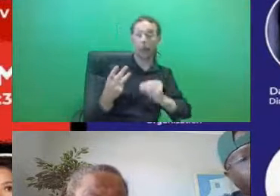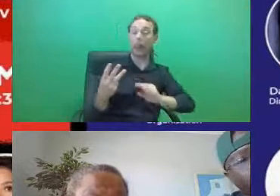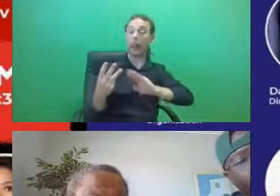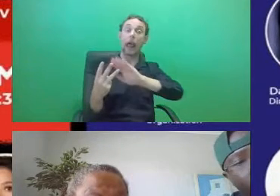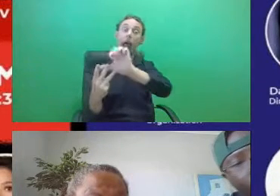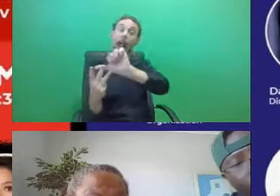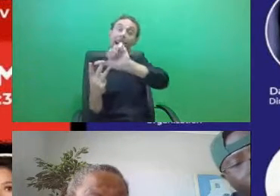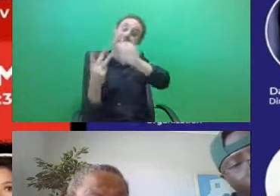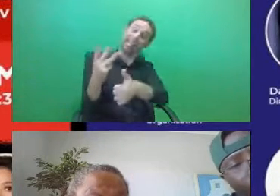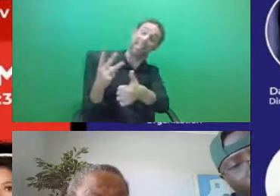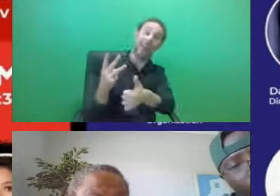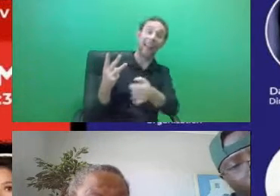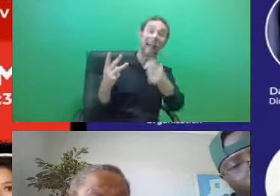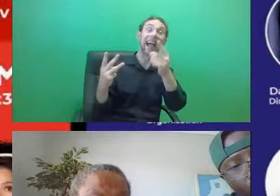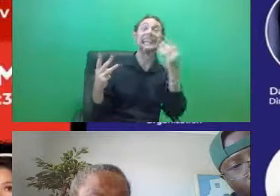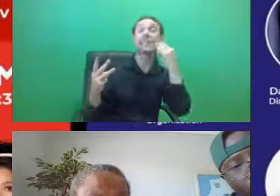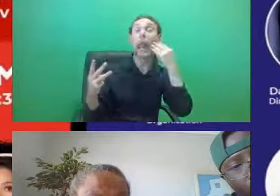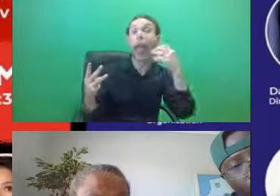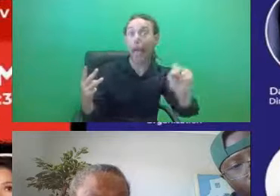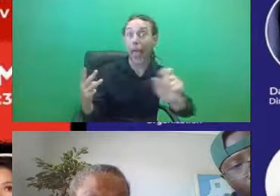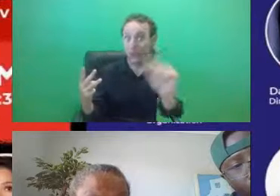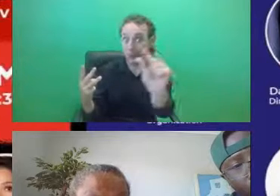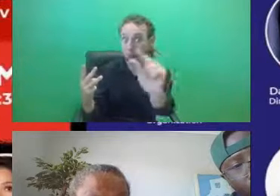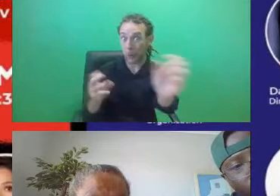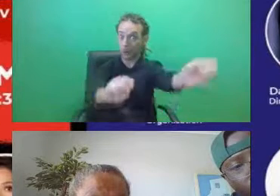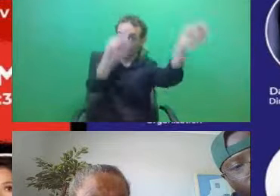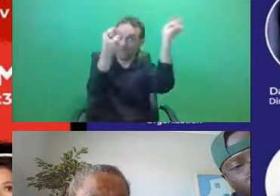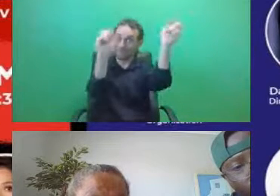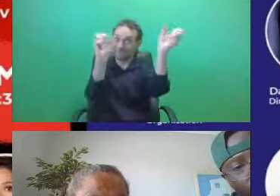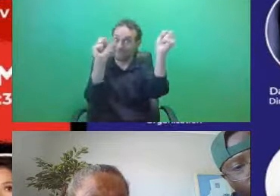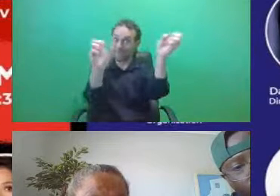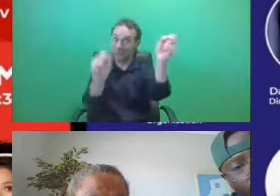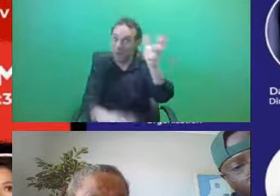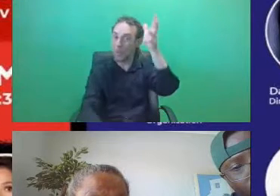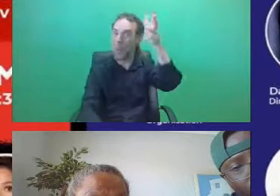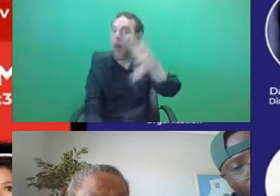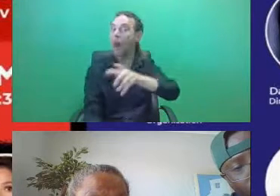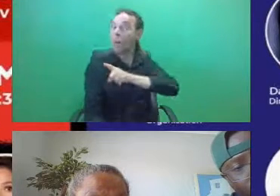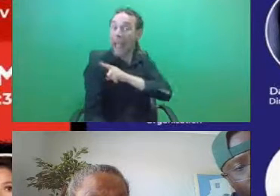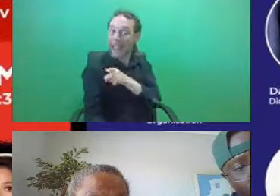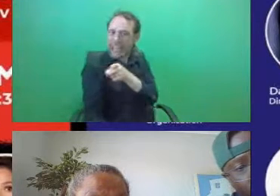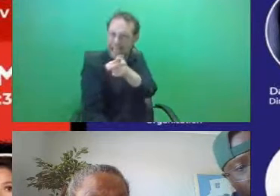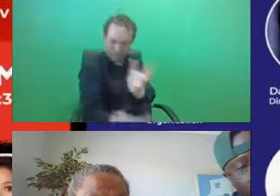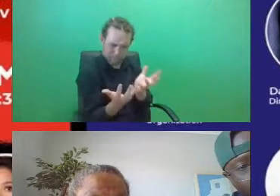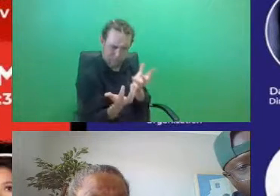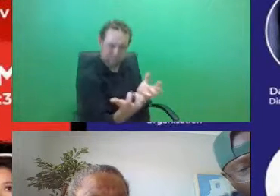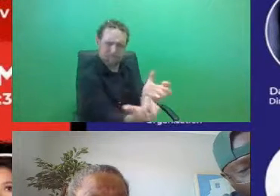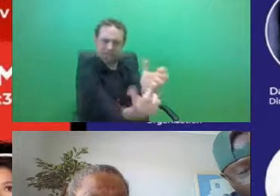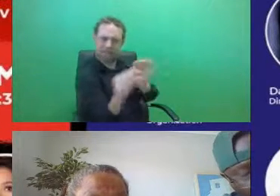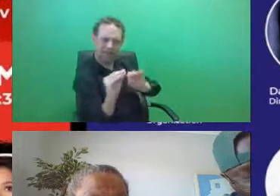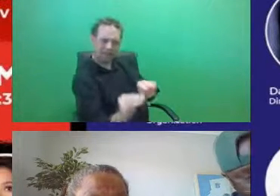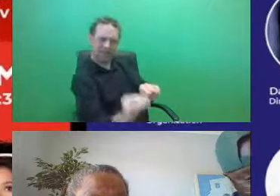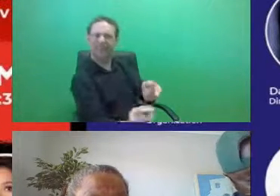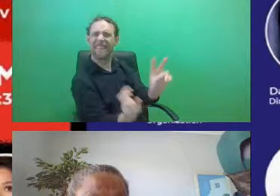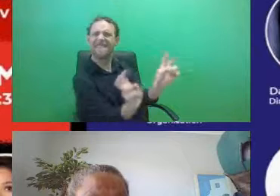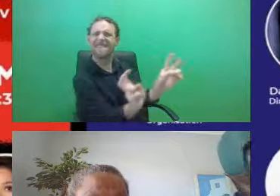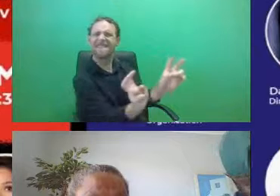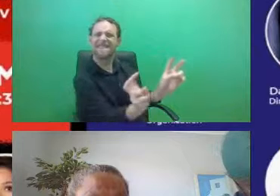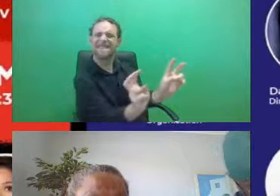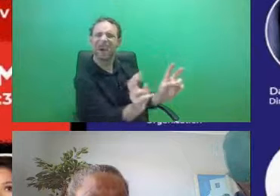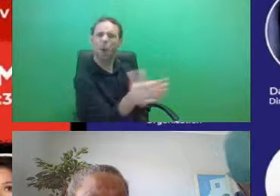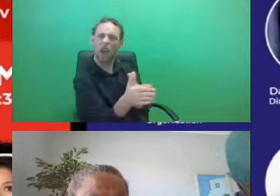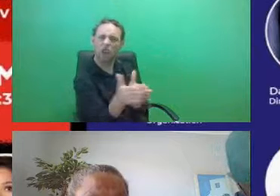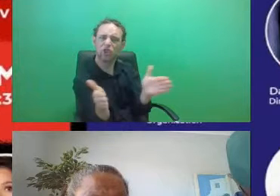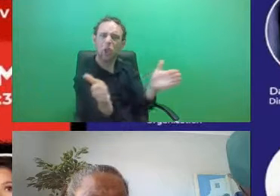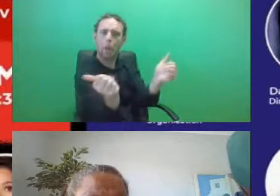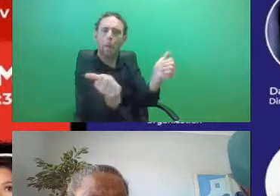to Sanele, who would be telling us more about the work on the ground and the workshops that you're